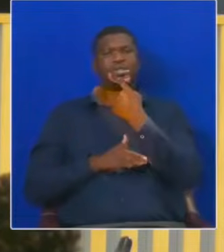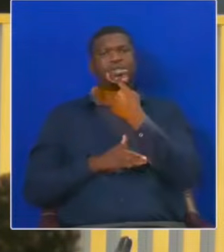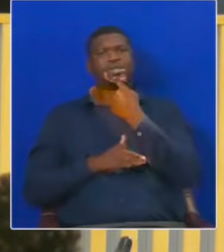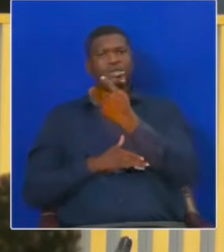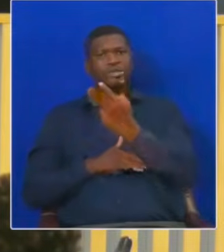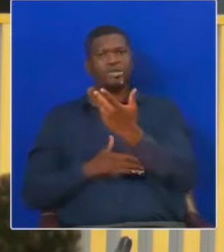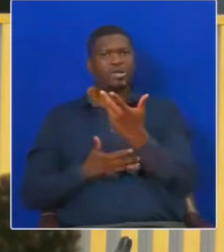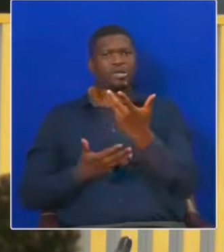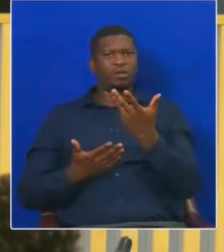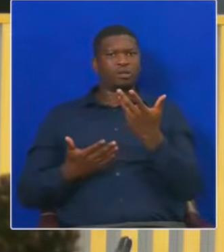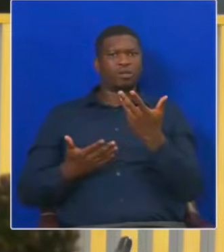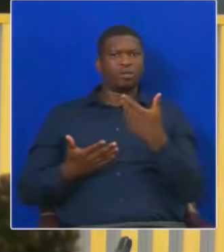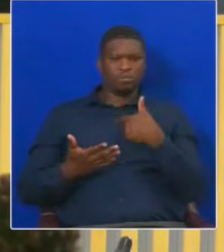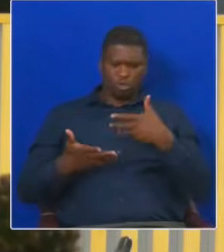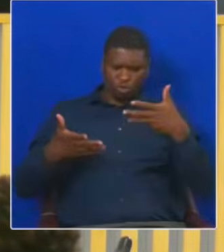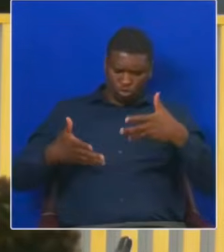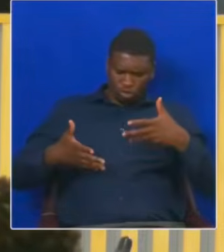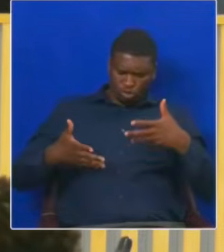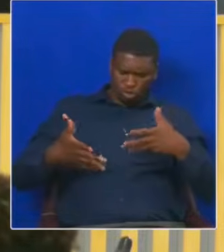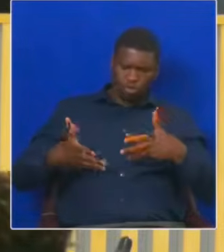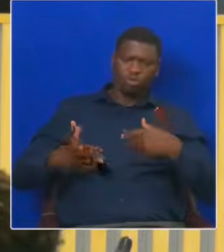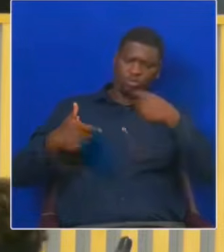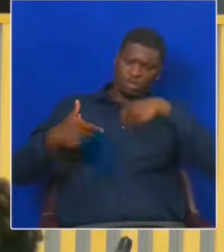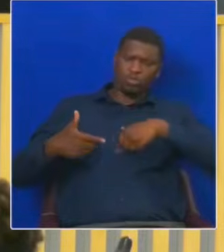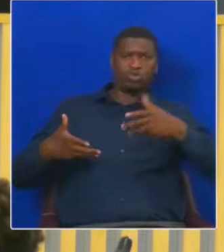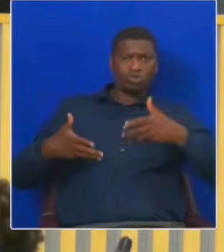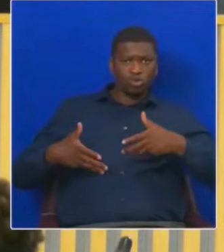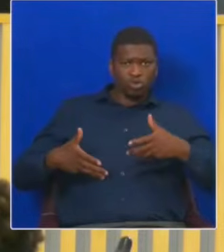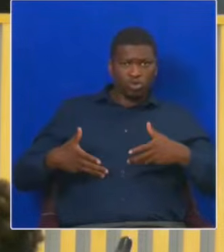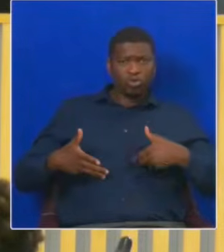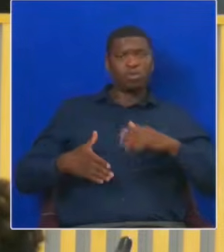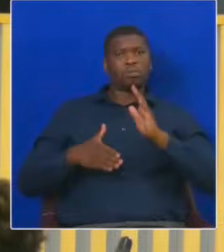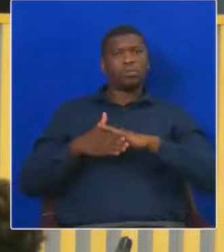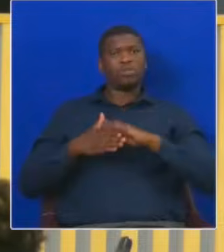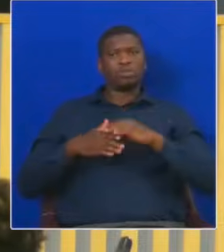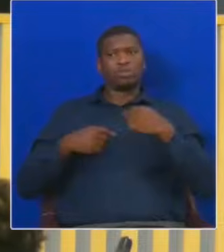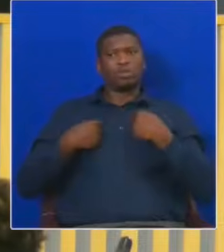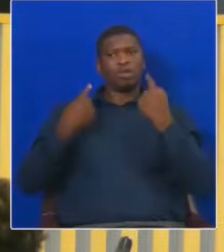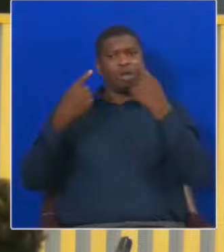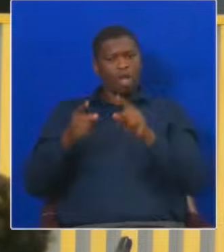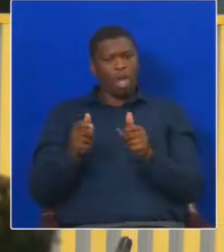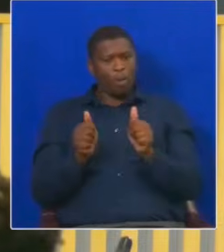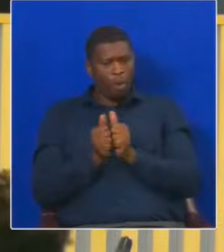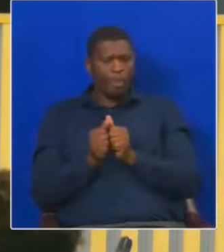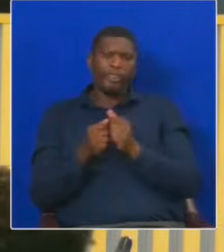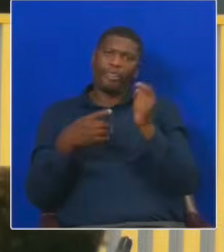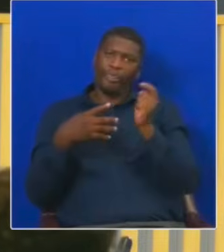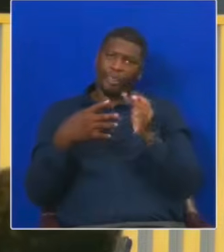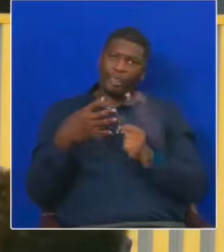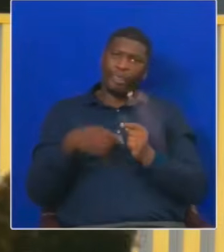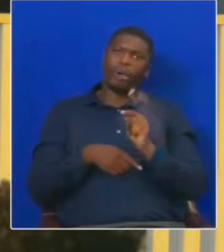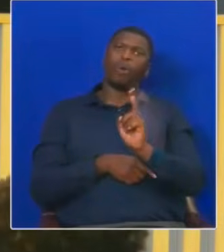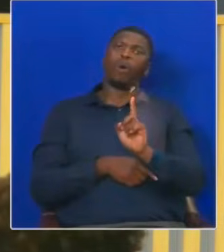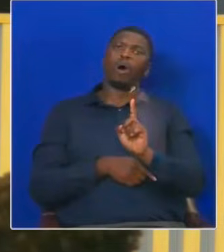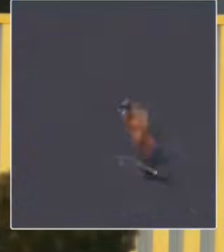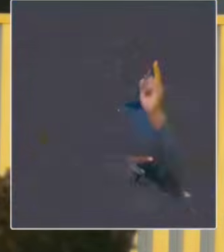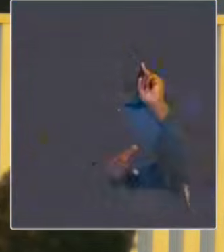this and that, and the reason for me to be with this and that is for investigation